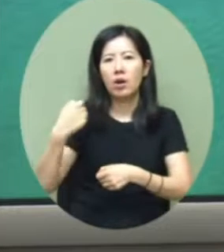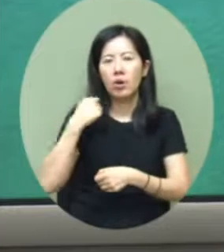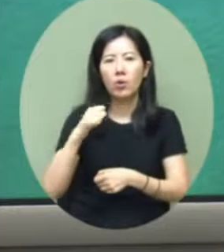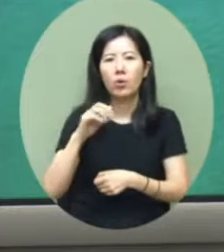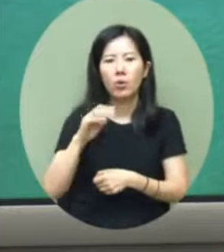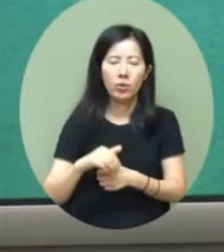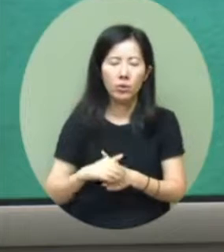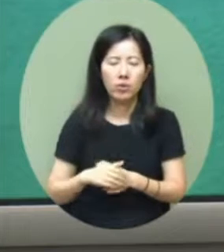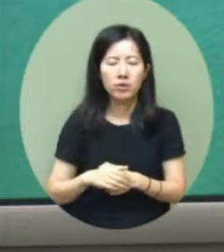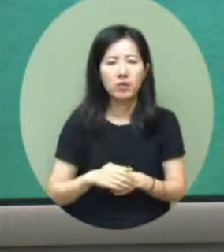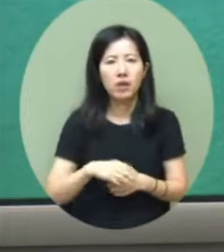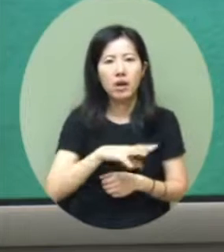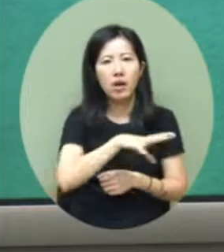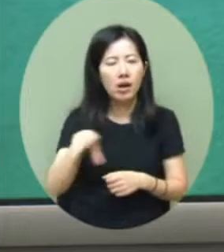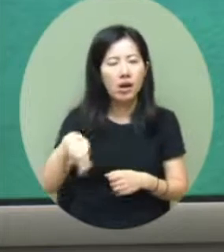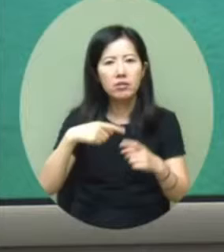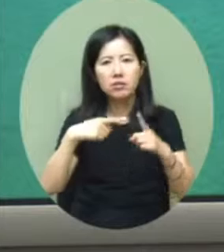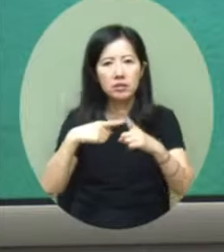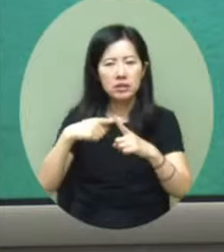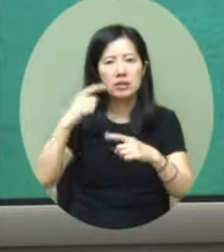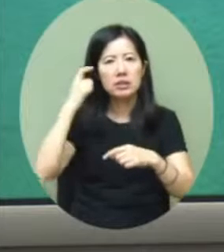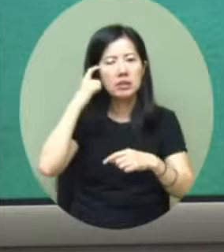some challenging